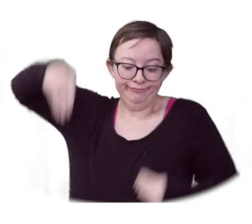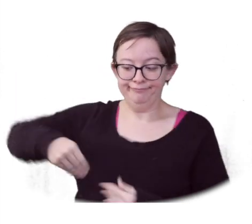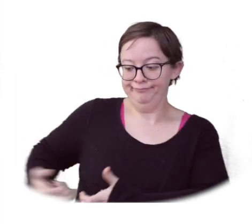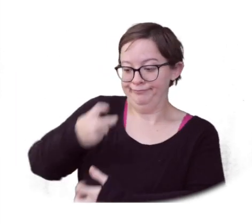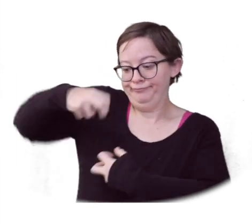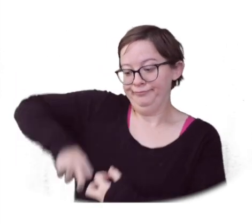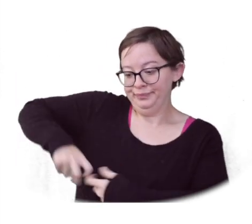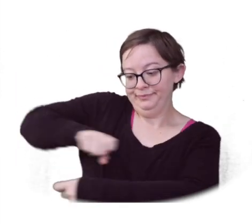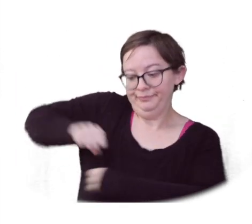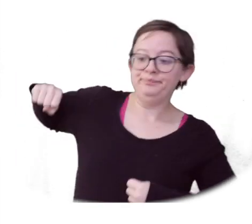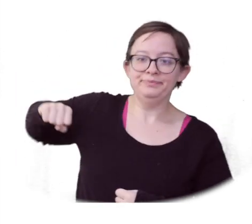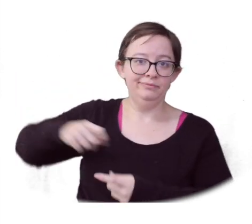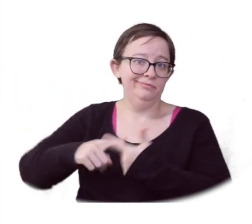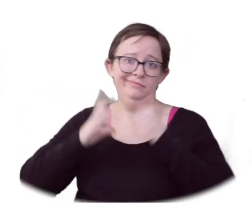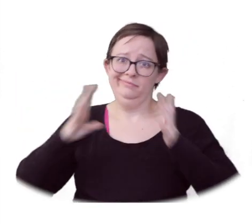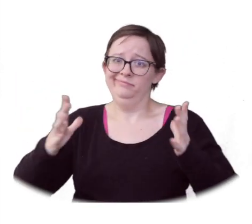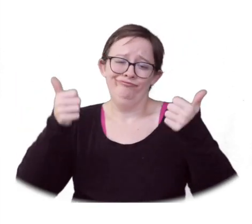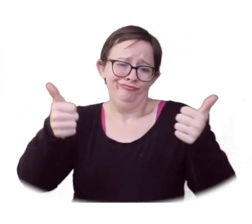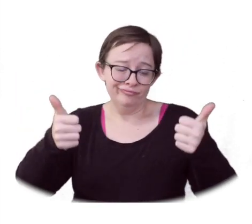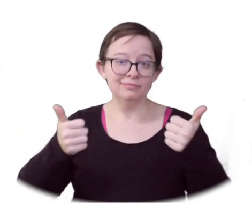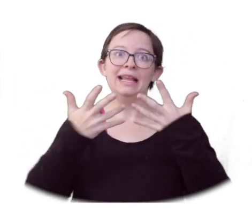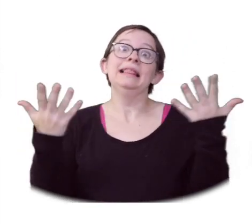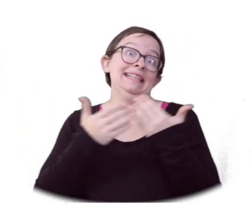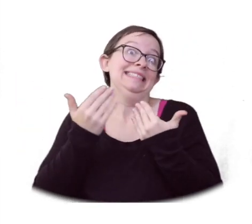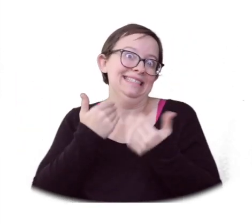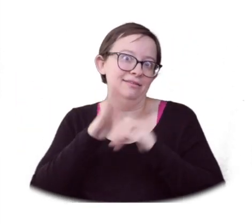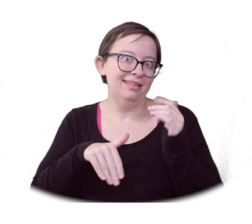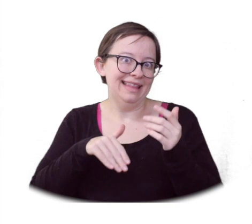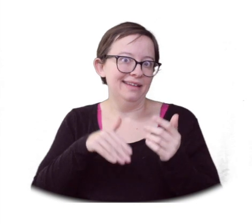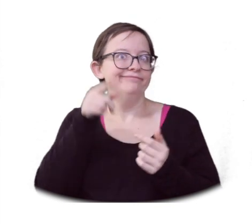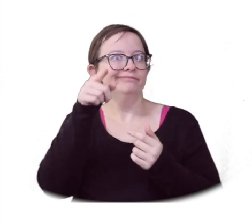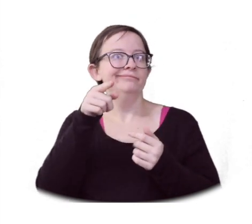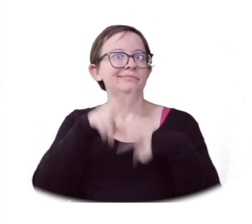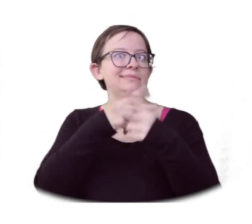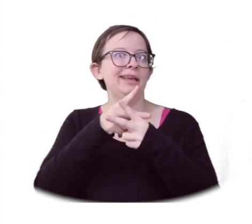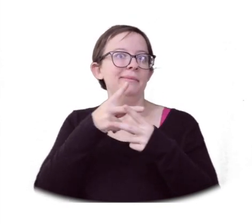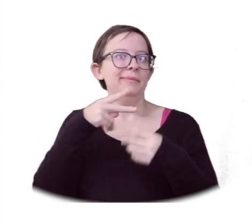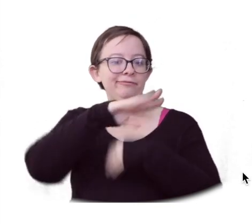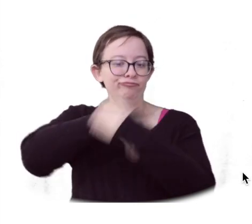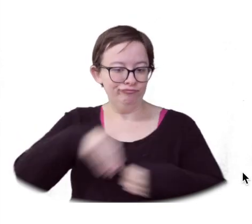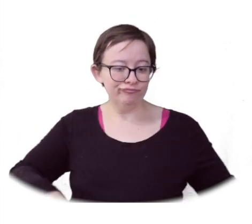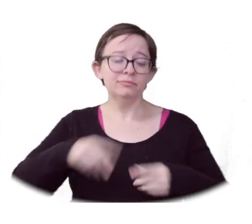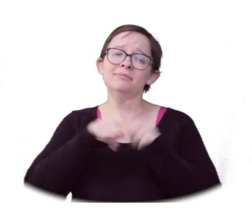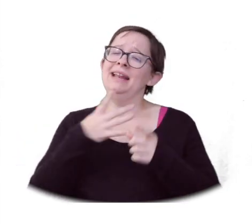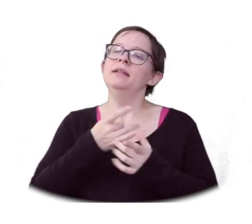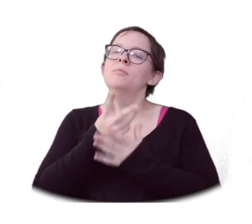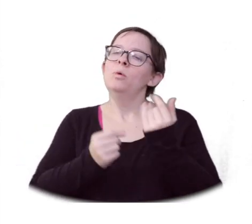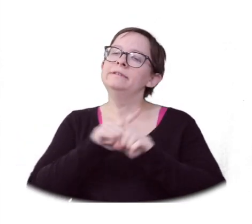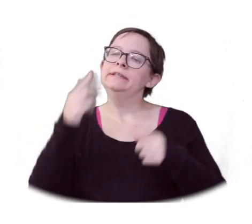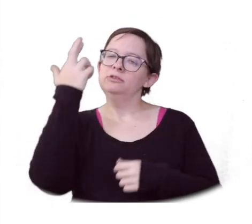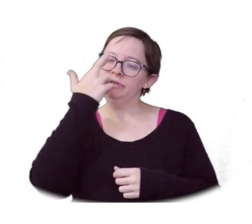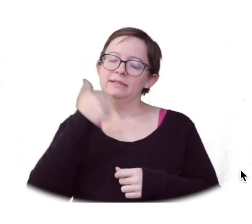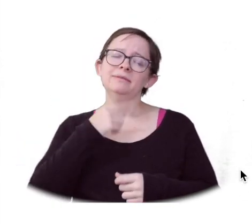You just literally throw it on, stick them in, pull, and you're good to go. It's a lot easier actually than these carriers, but I like